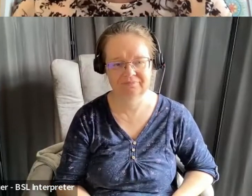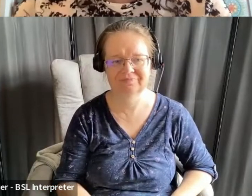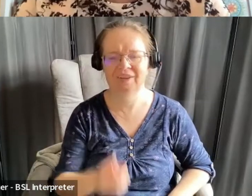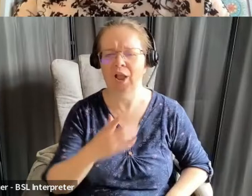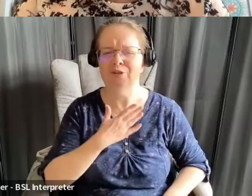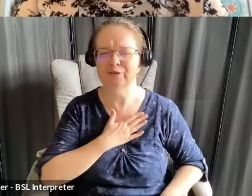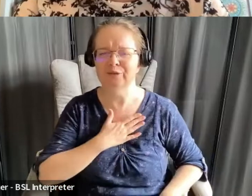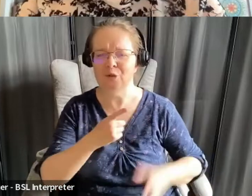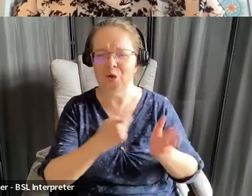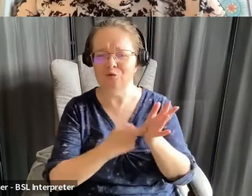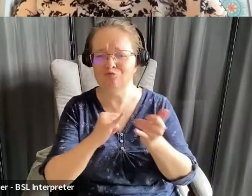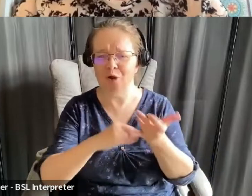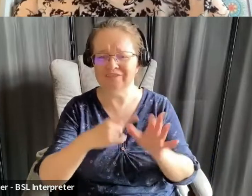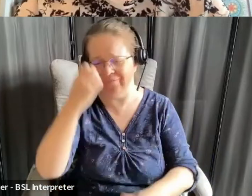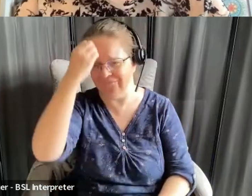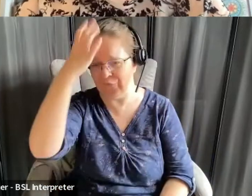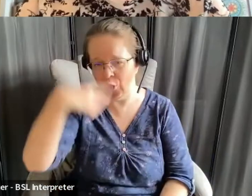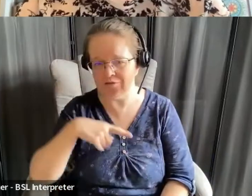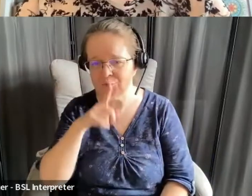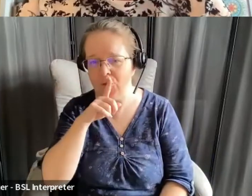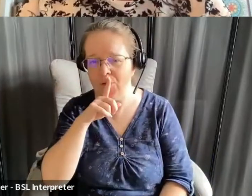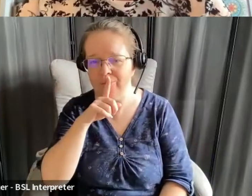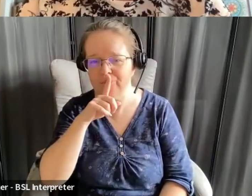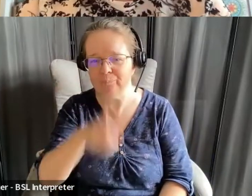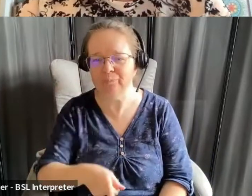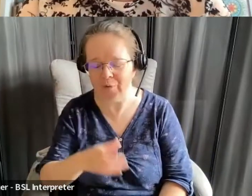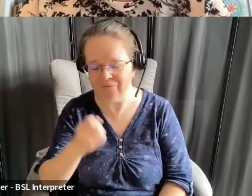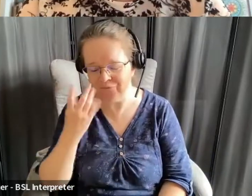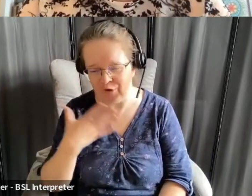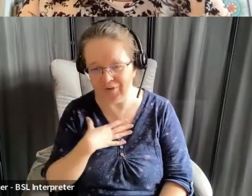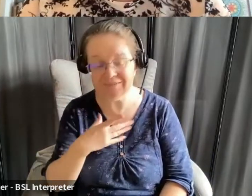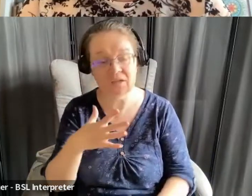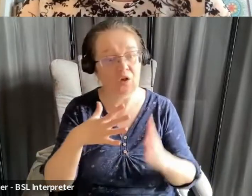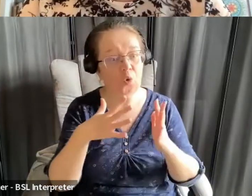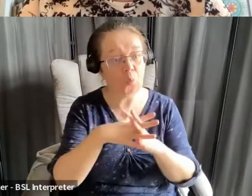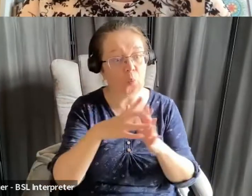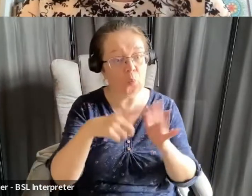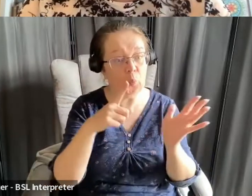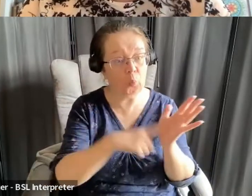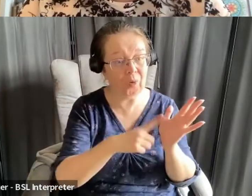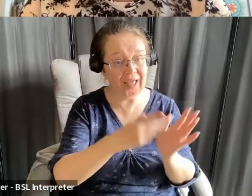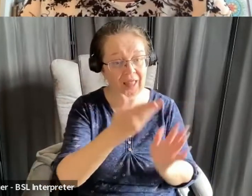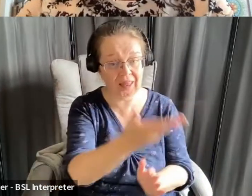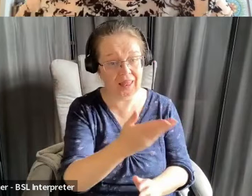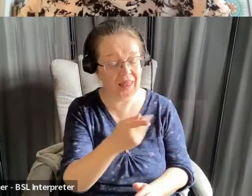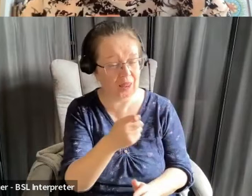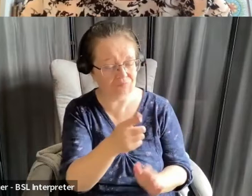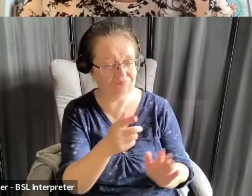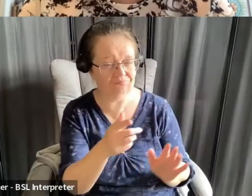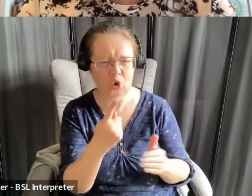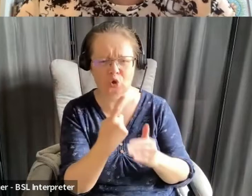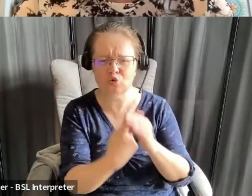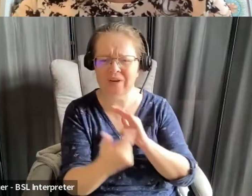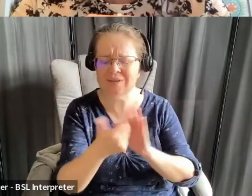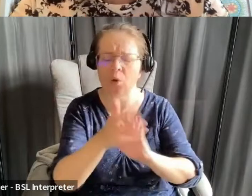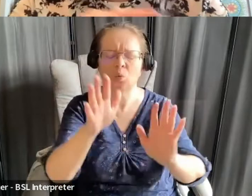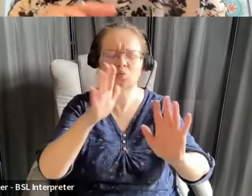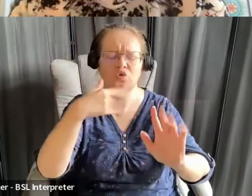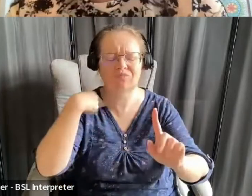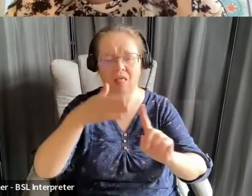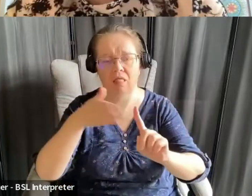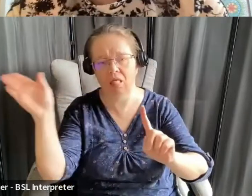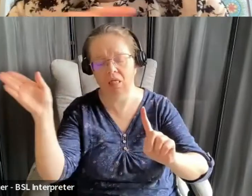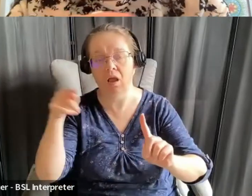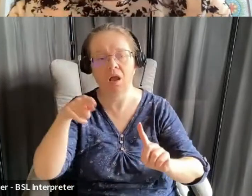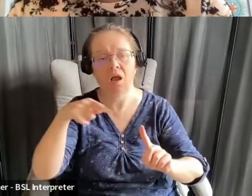Sorry, guys, I've got to unmute. So, Will, can you share with us your unique skills and talents? Sorry, just before we do, this is going to